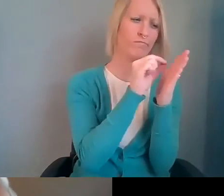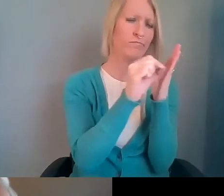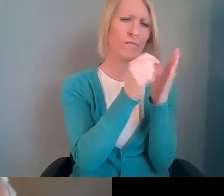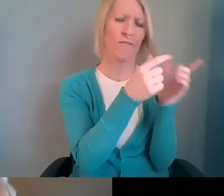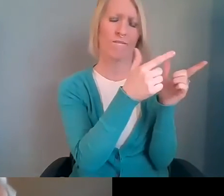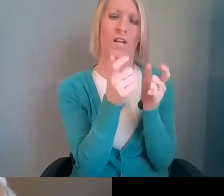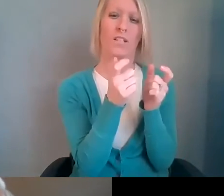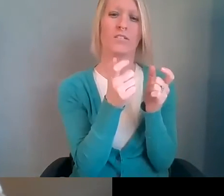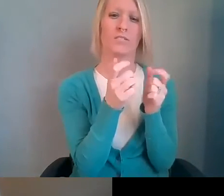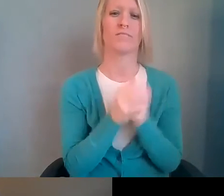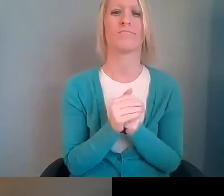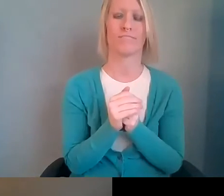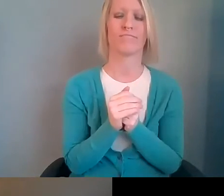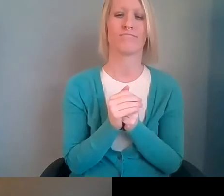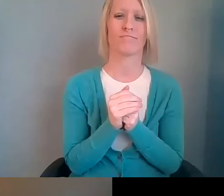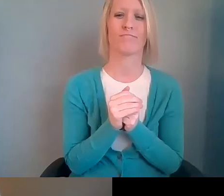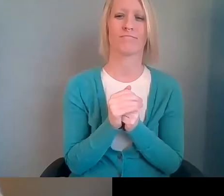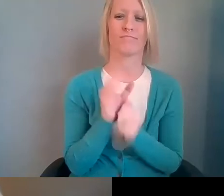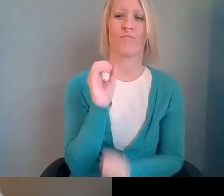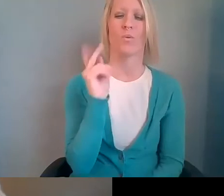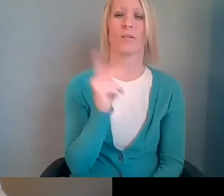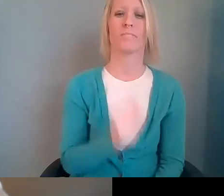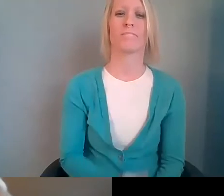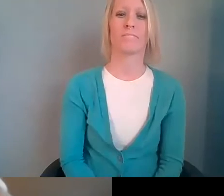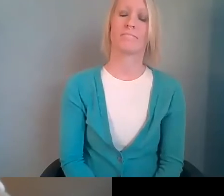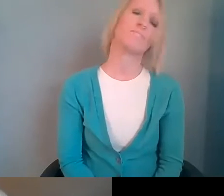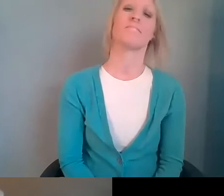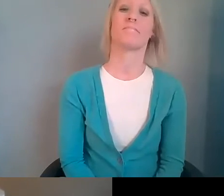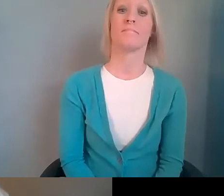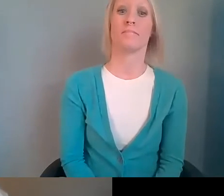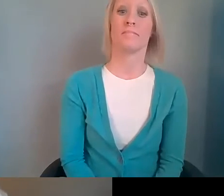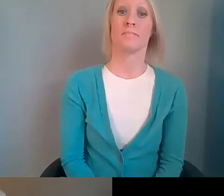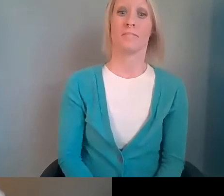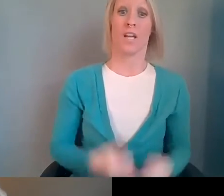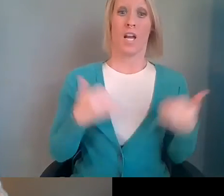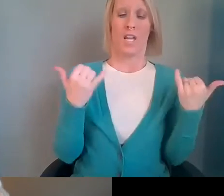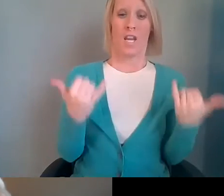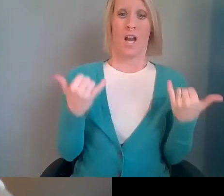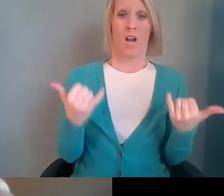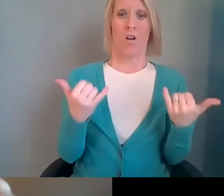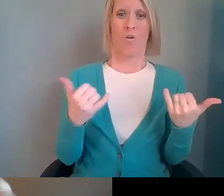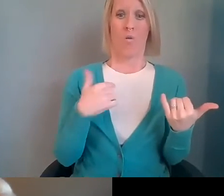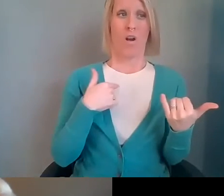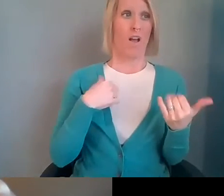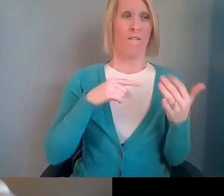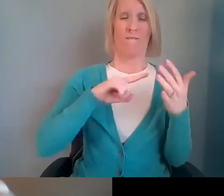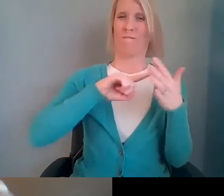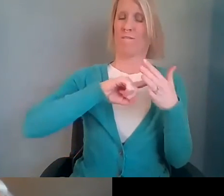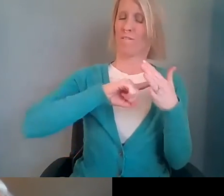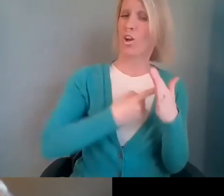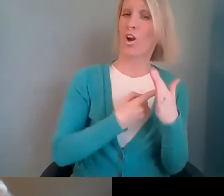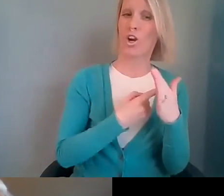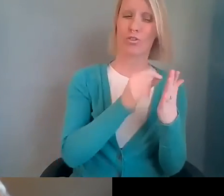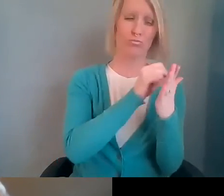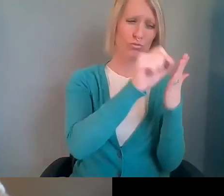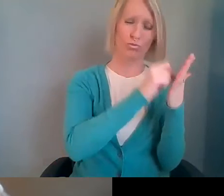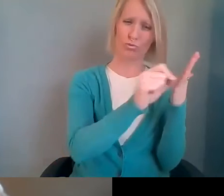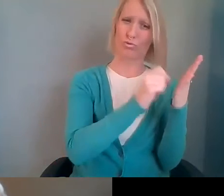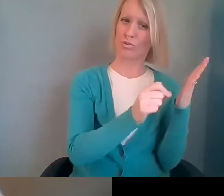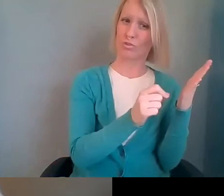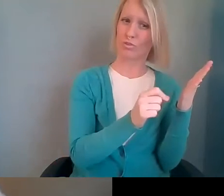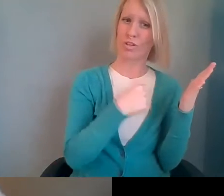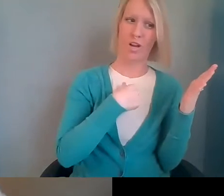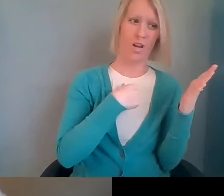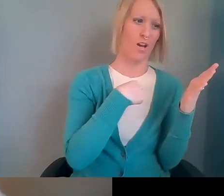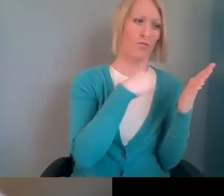Okay. Now, when I first started journaling, I didn't use a fountain pen. I just picked